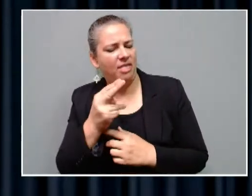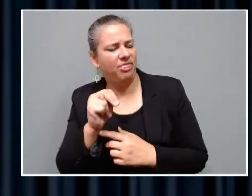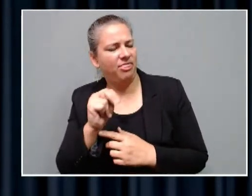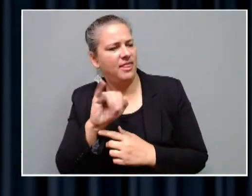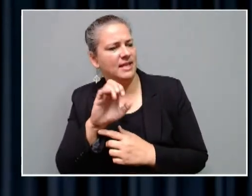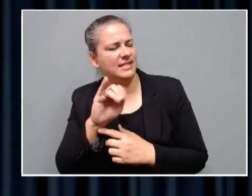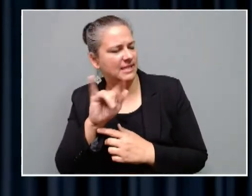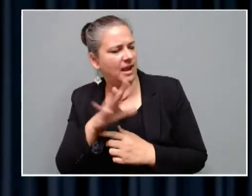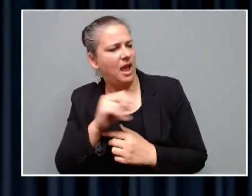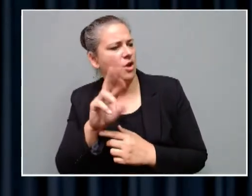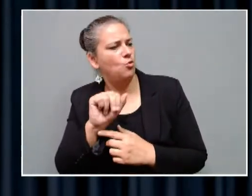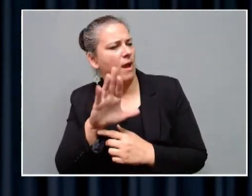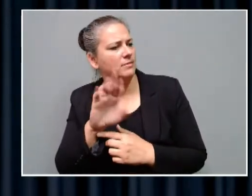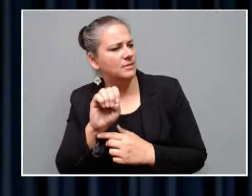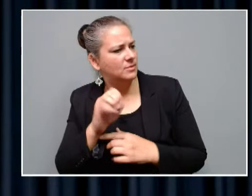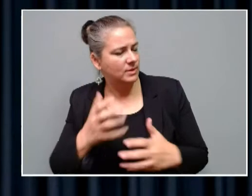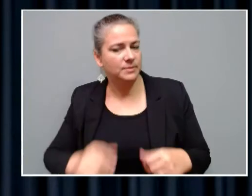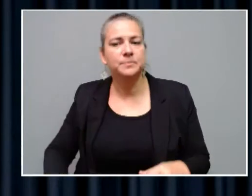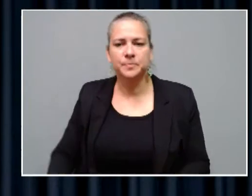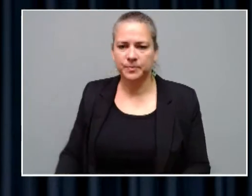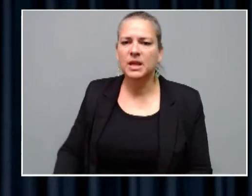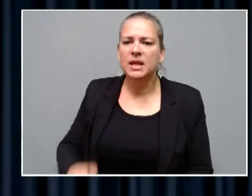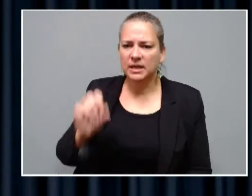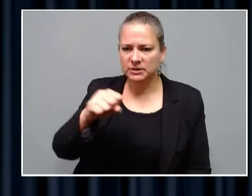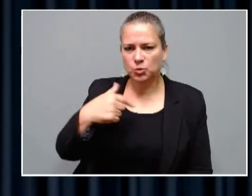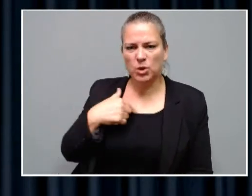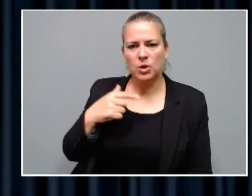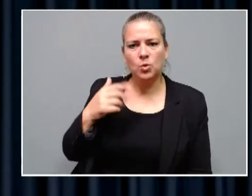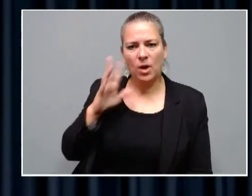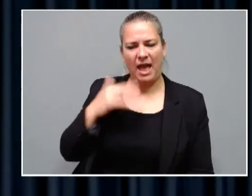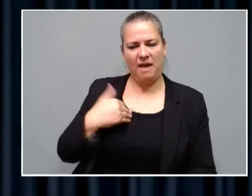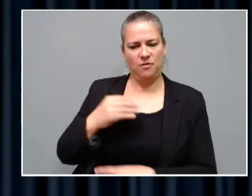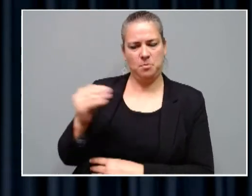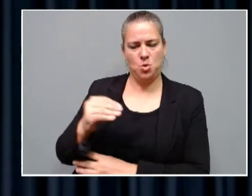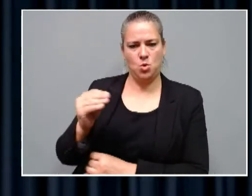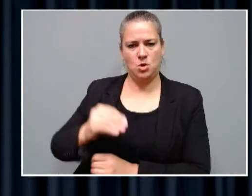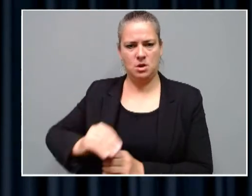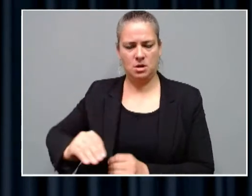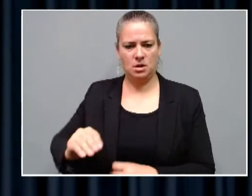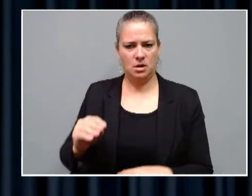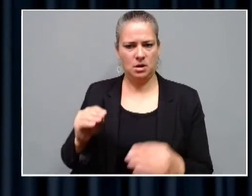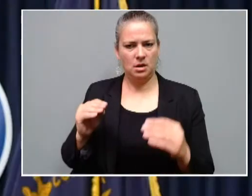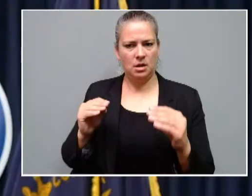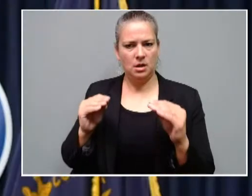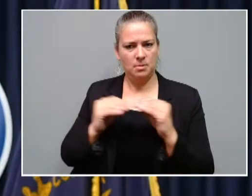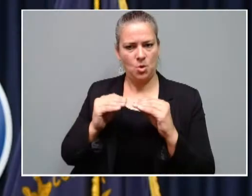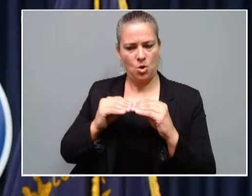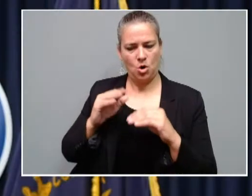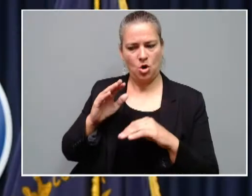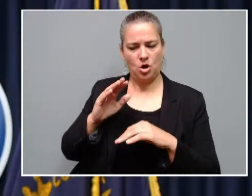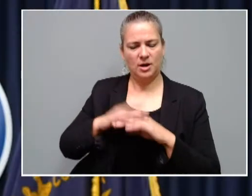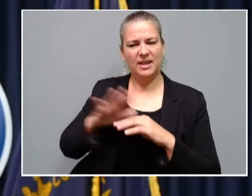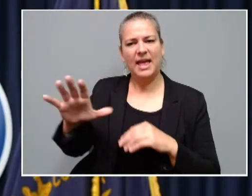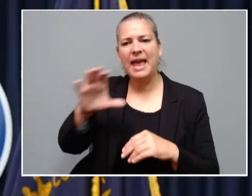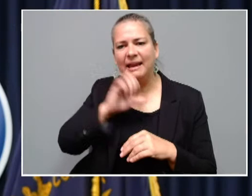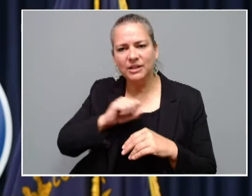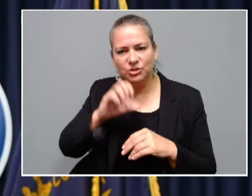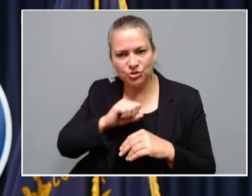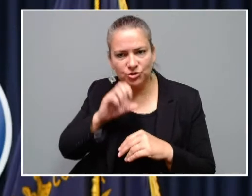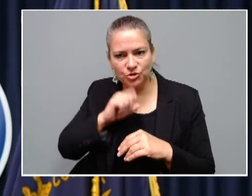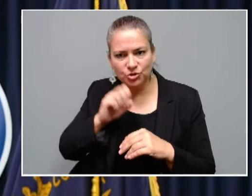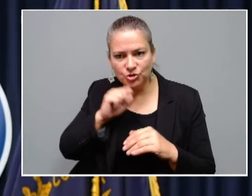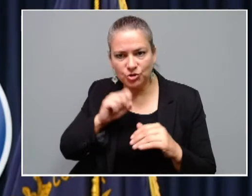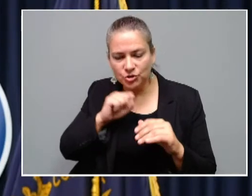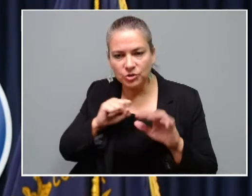Sure. We're going to have more on some of the age demographics, we believe,